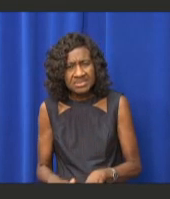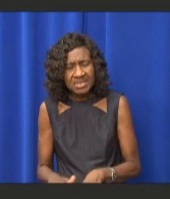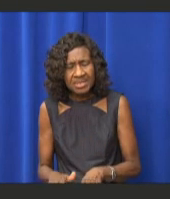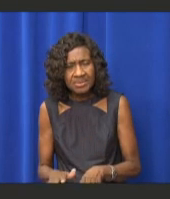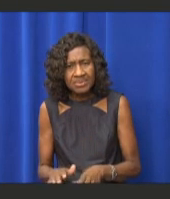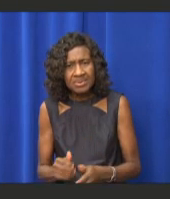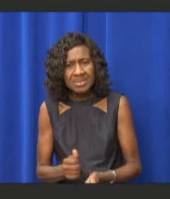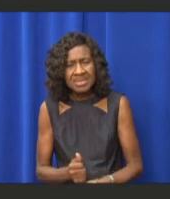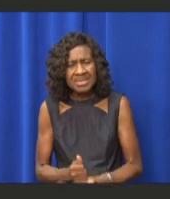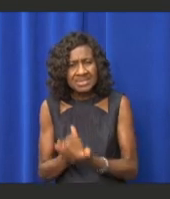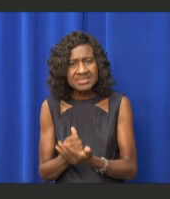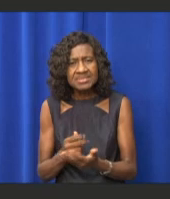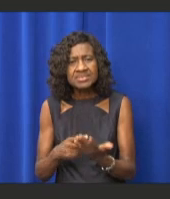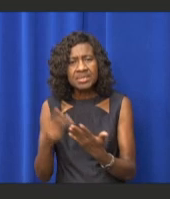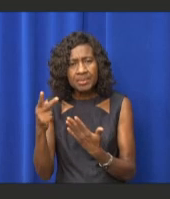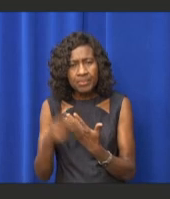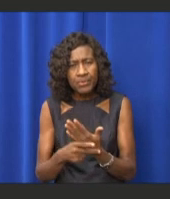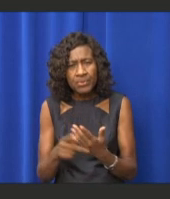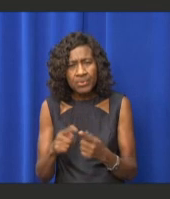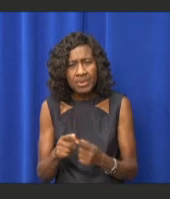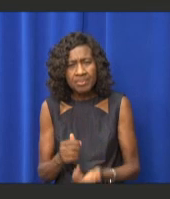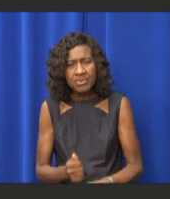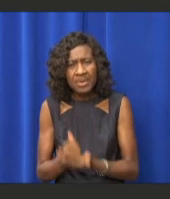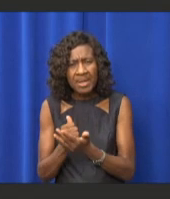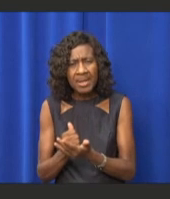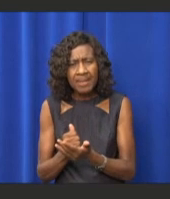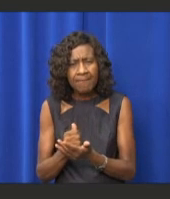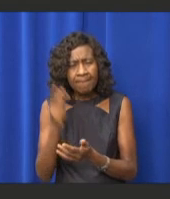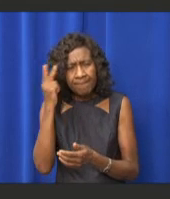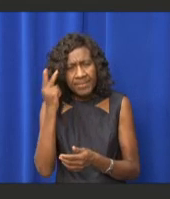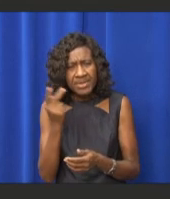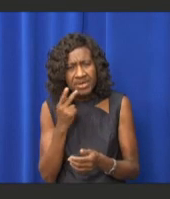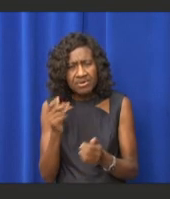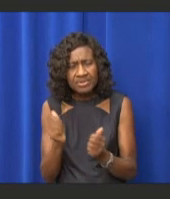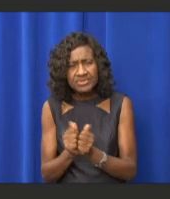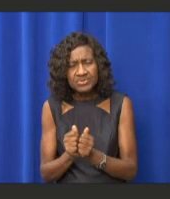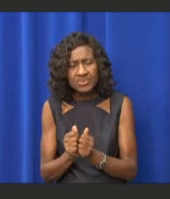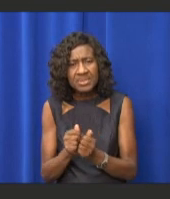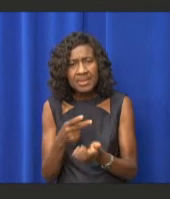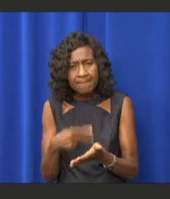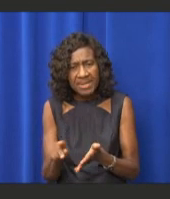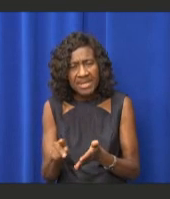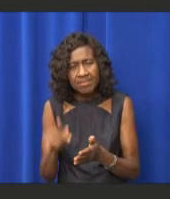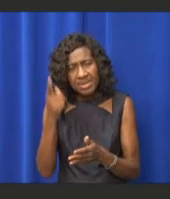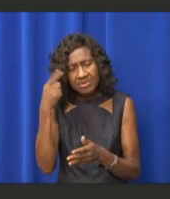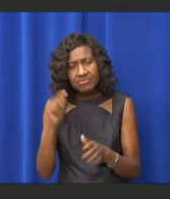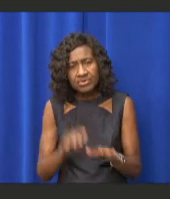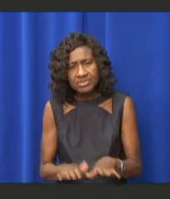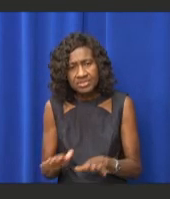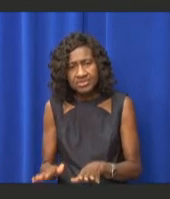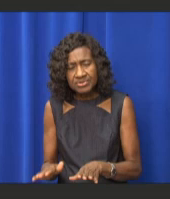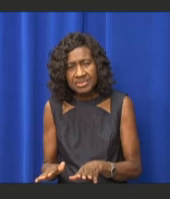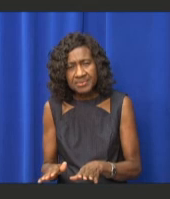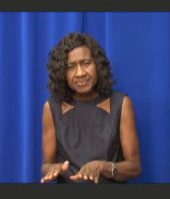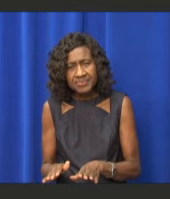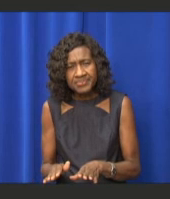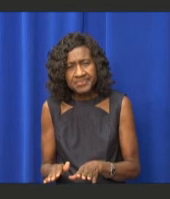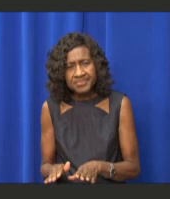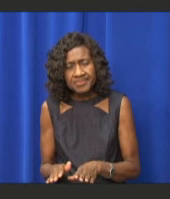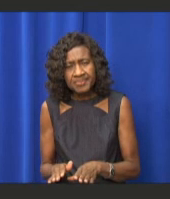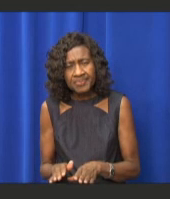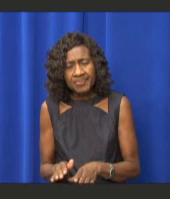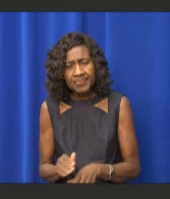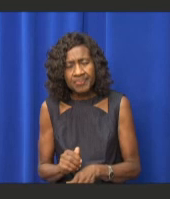of Education to assist parents with fees for their children for the school year. Now, this agreement is budgeted by government, and parents are